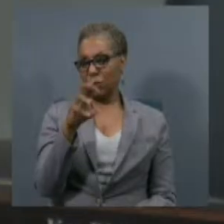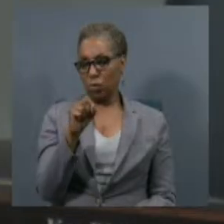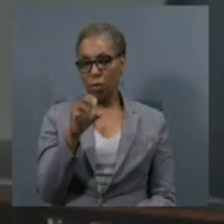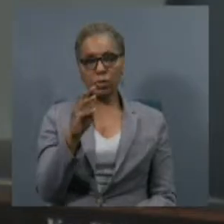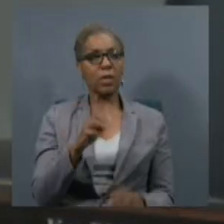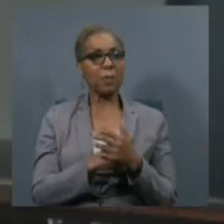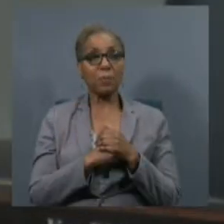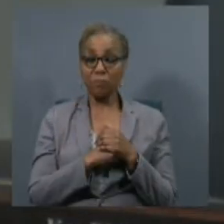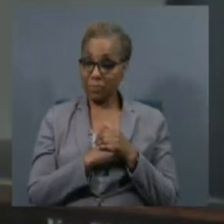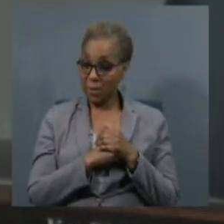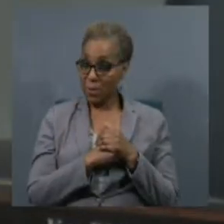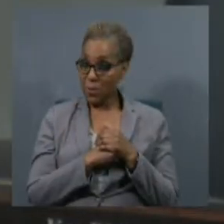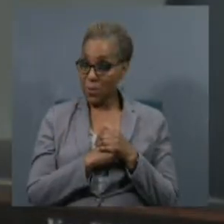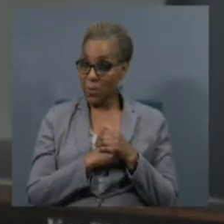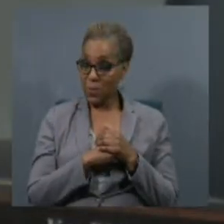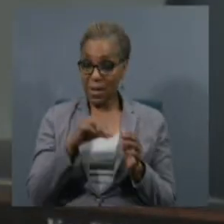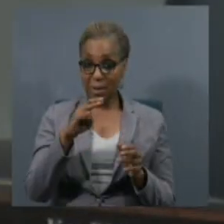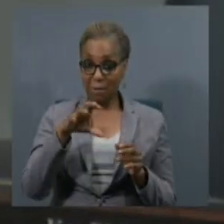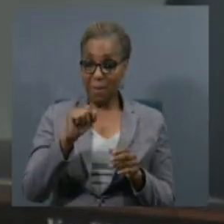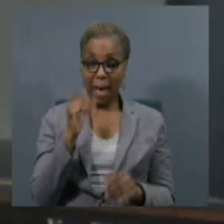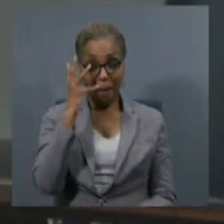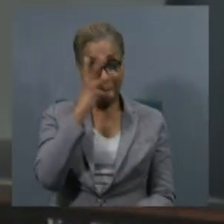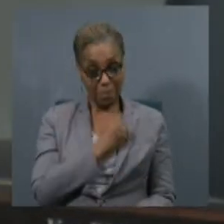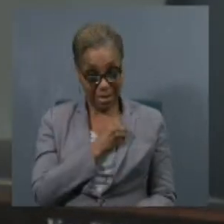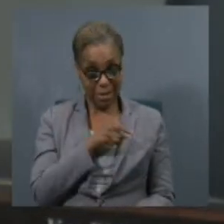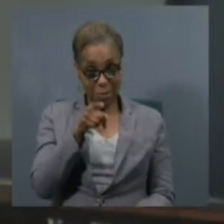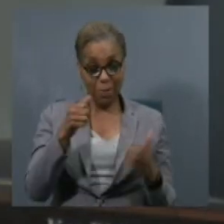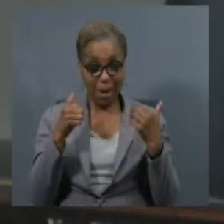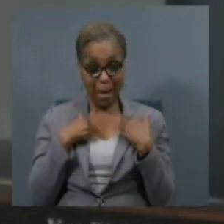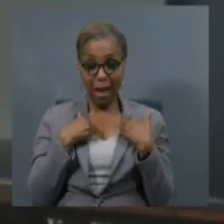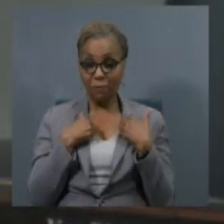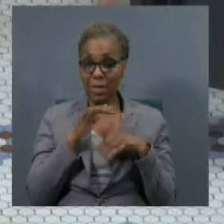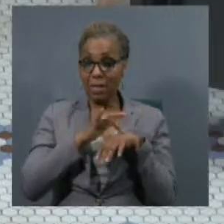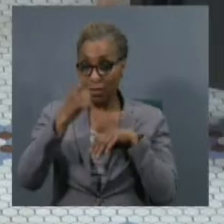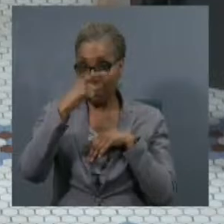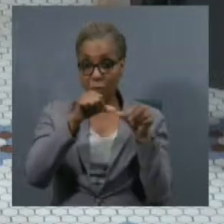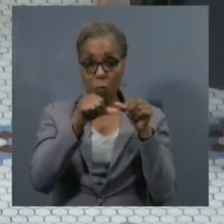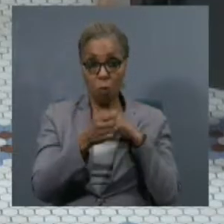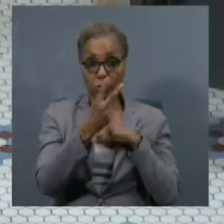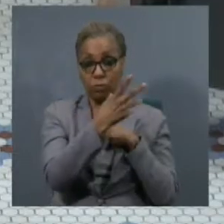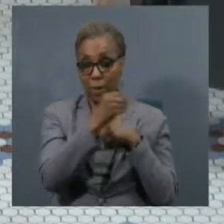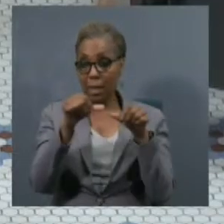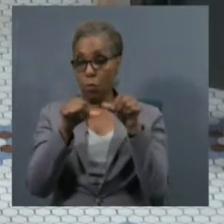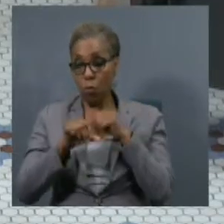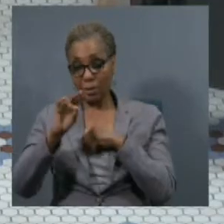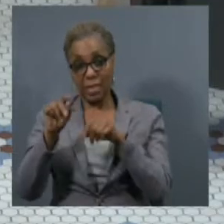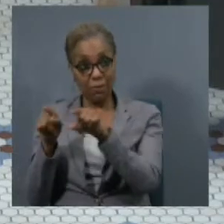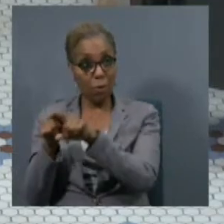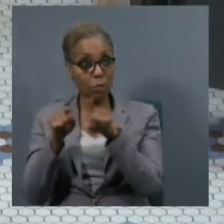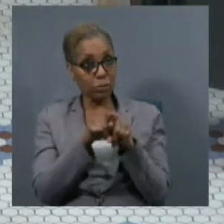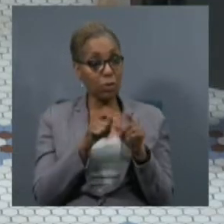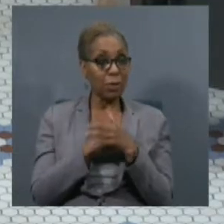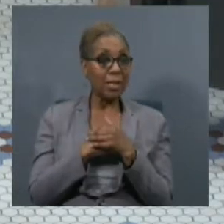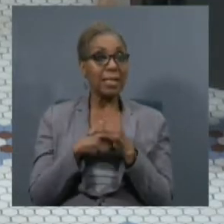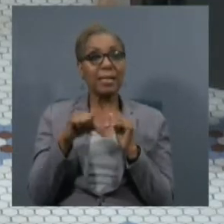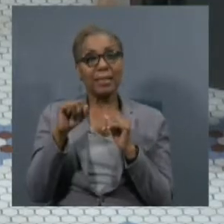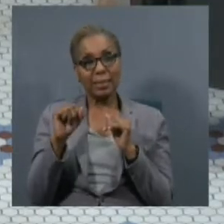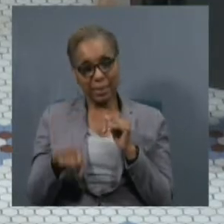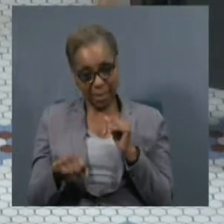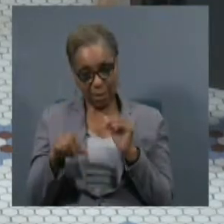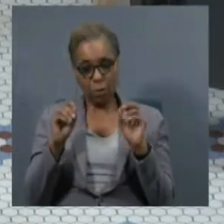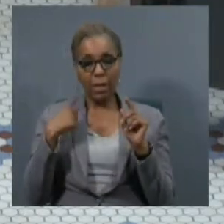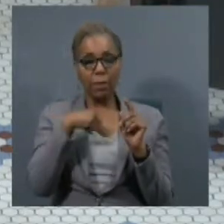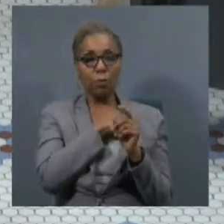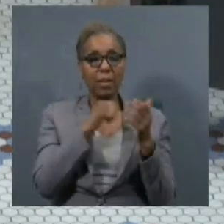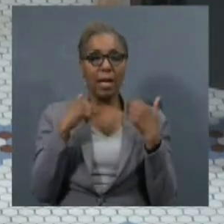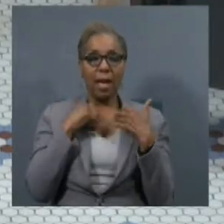These pretty maps that you have, Yes. are those available for Ward 2 and 7 also? Yes, ma'am. these I mean, were there, some options? we have all